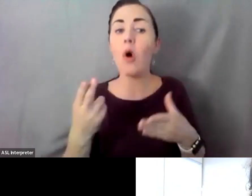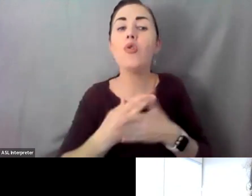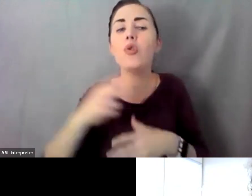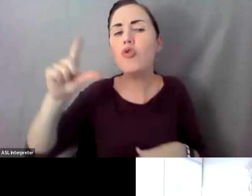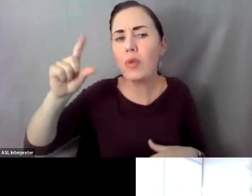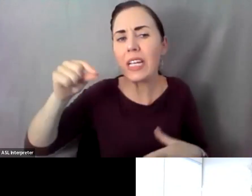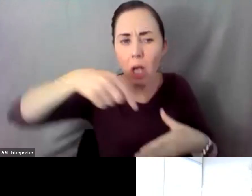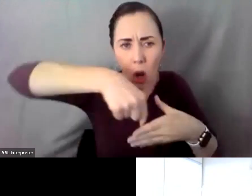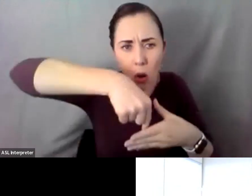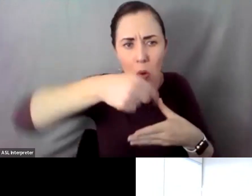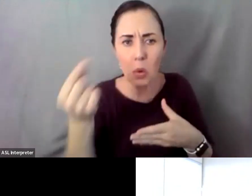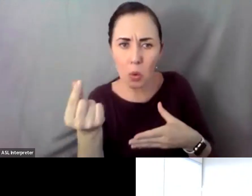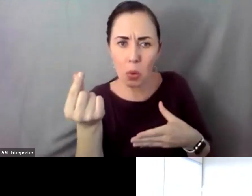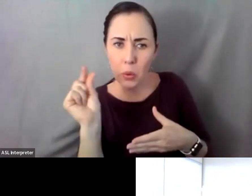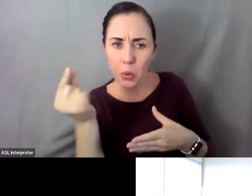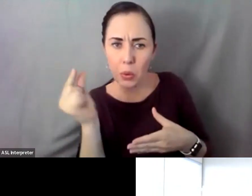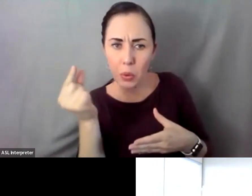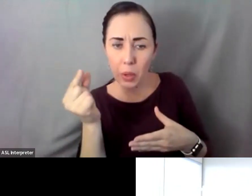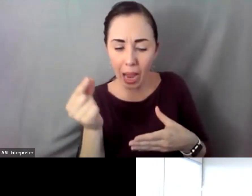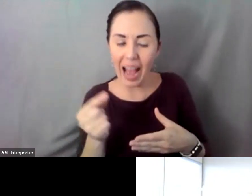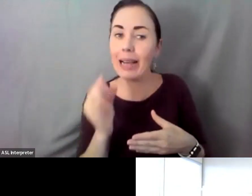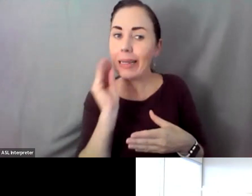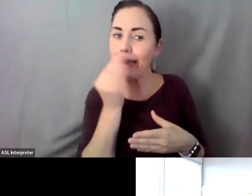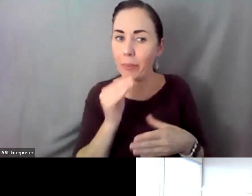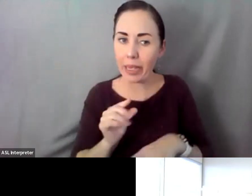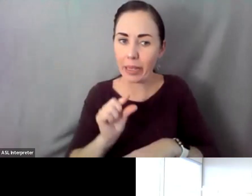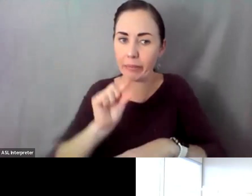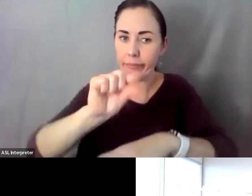tweezers and keep it on the napkin.